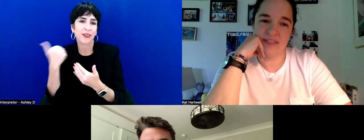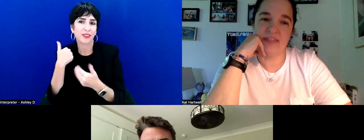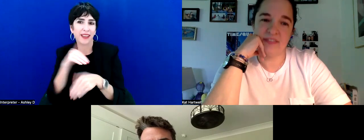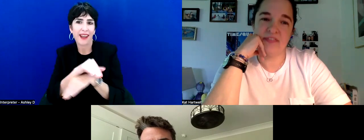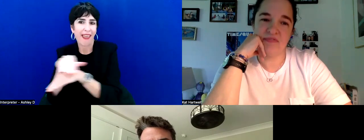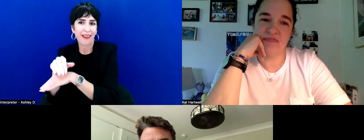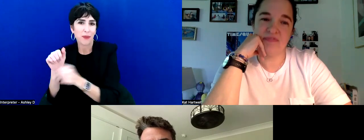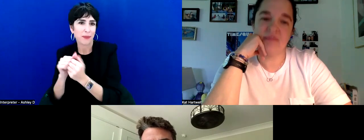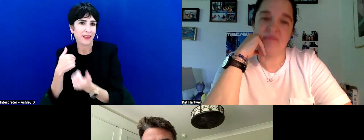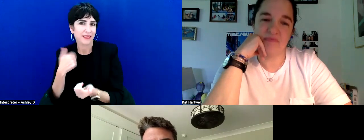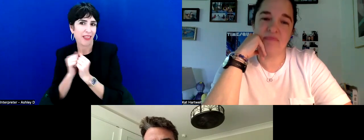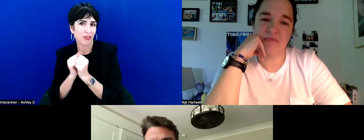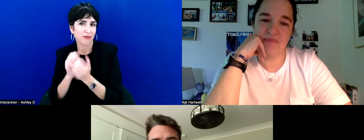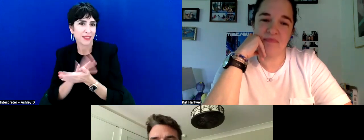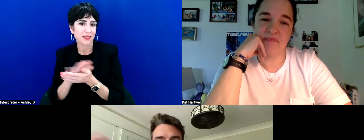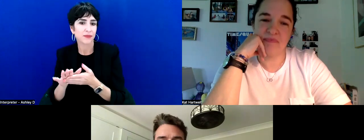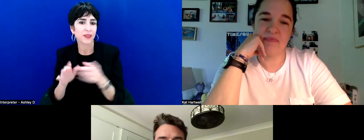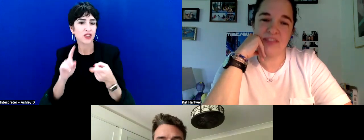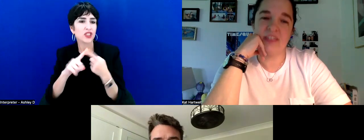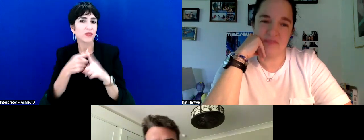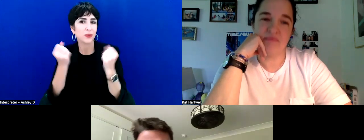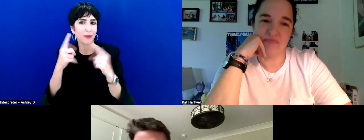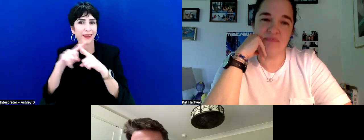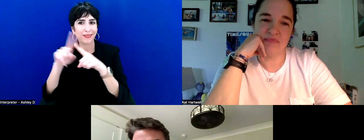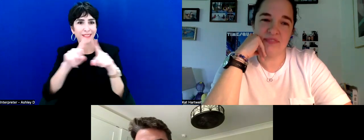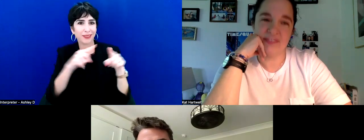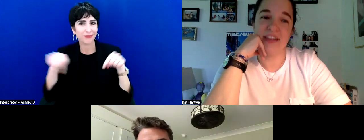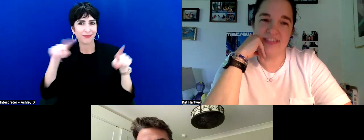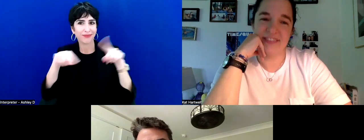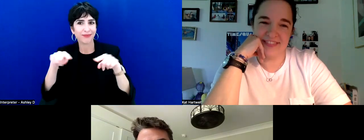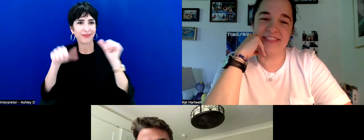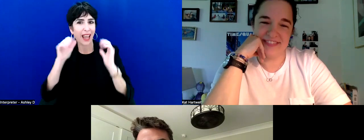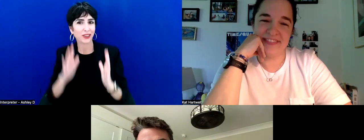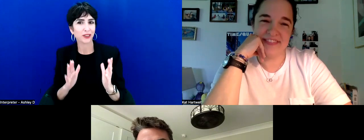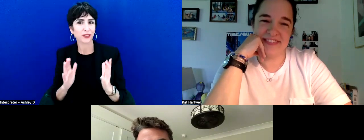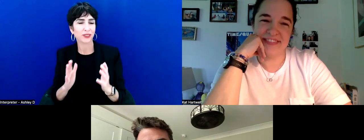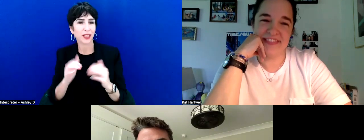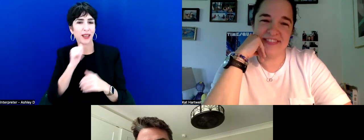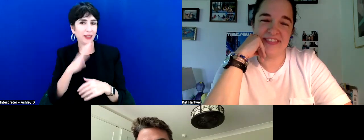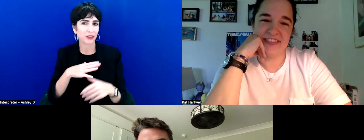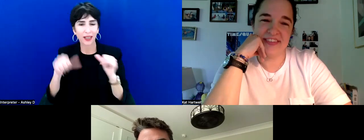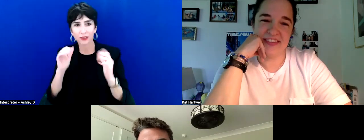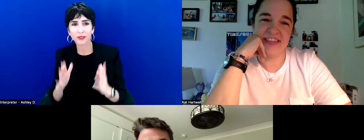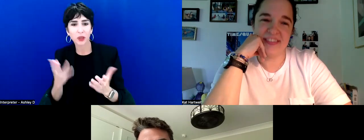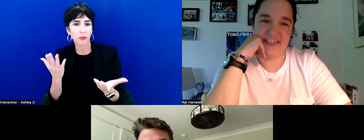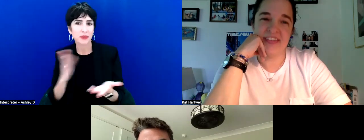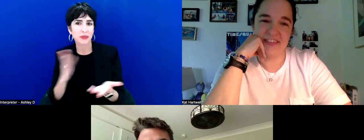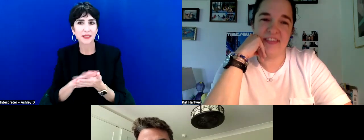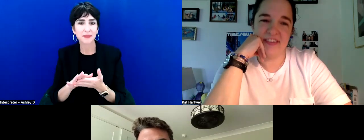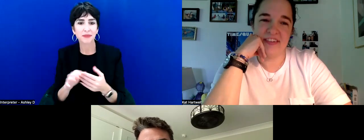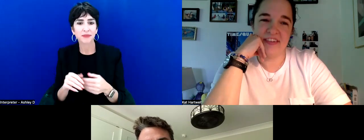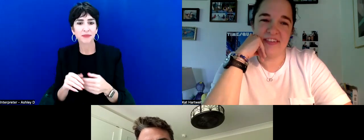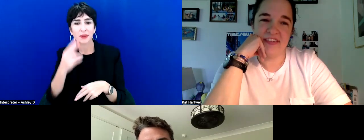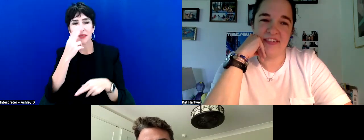get to see her in the evenings. And she's friends with so many of these other actors and actresses as well. So there's a